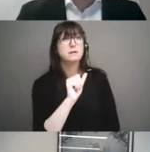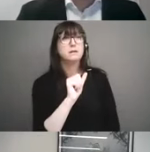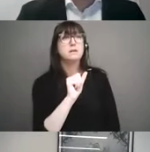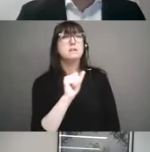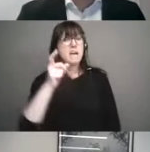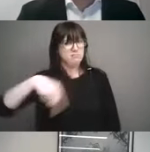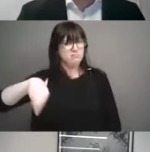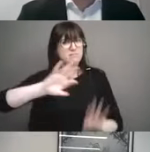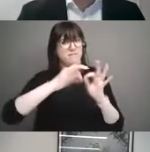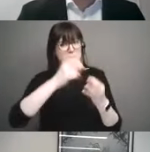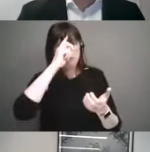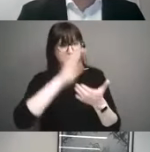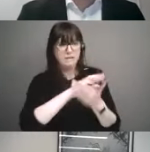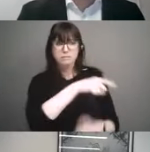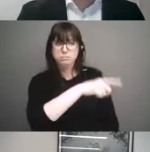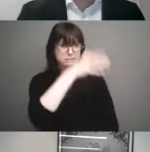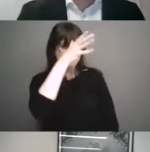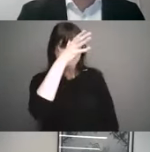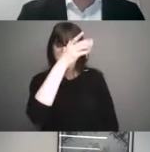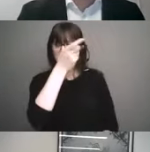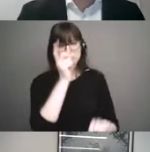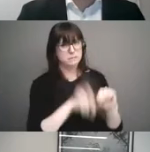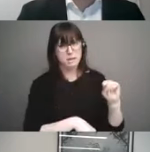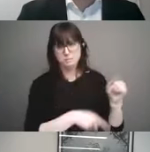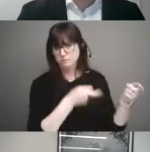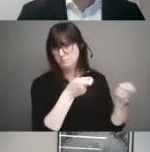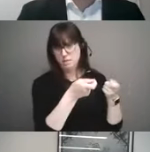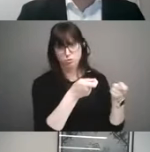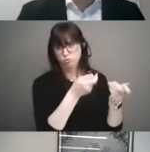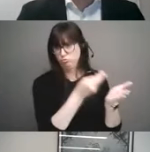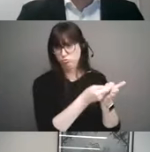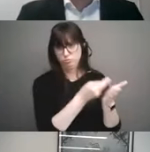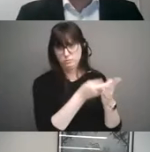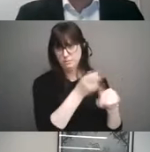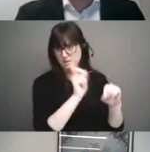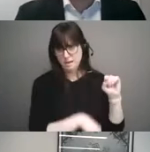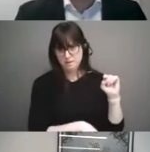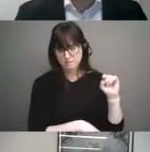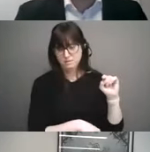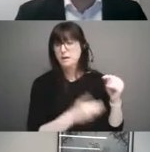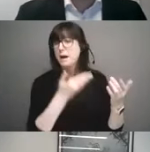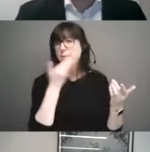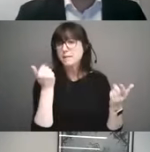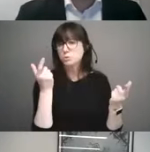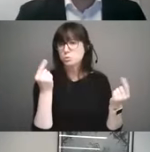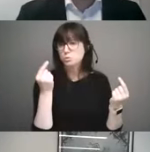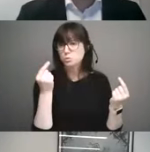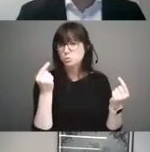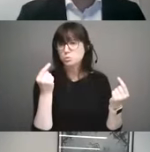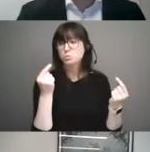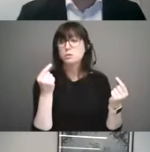that dad is incapable of managing his property, best practices would be to get